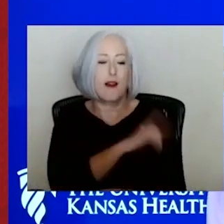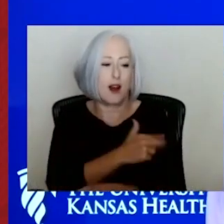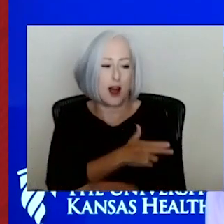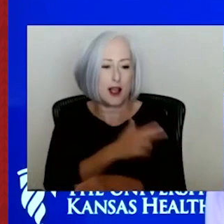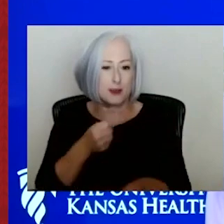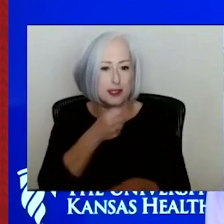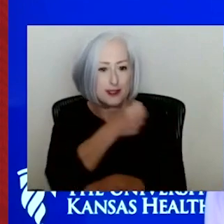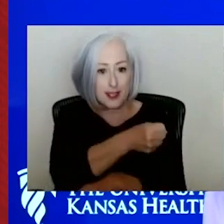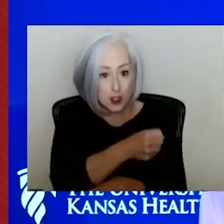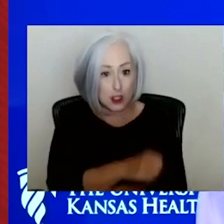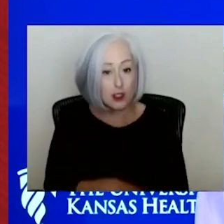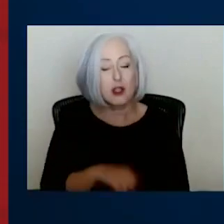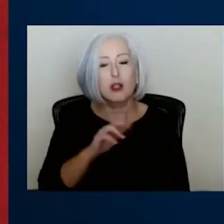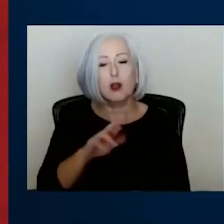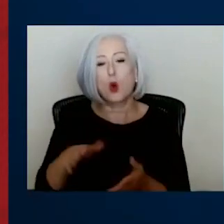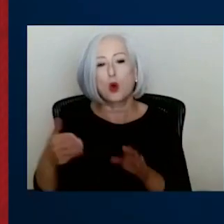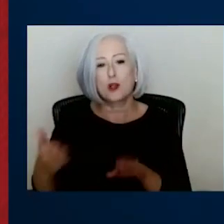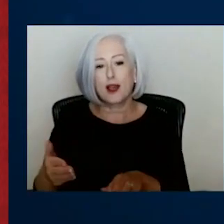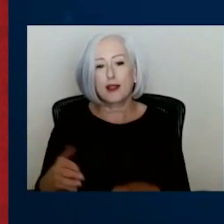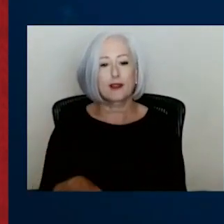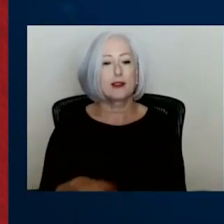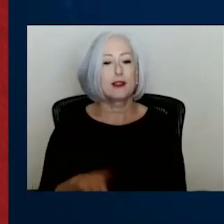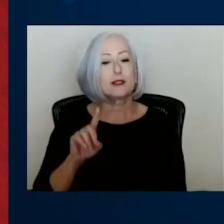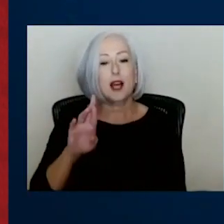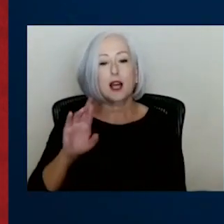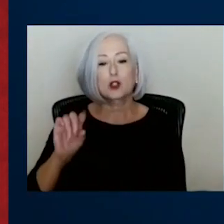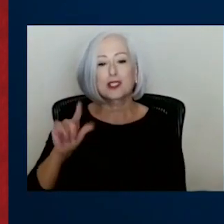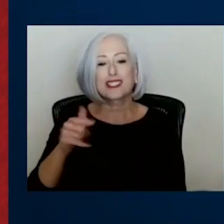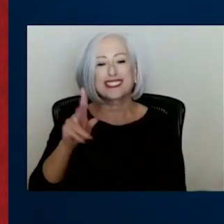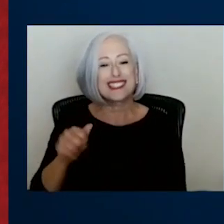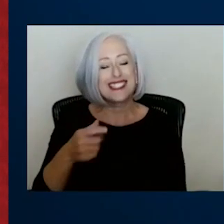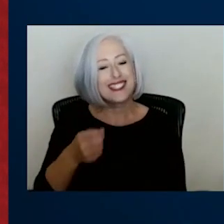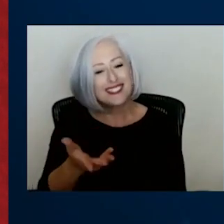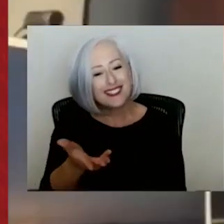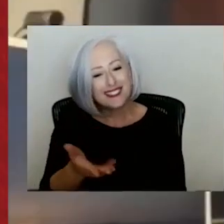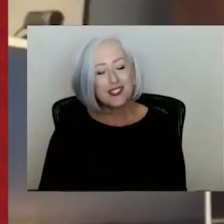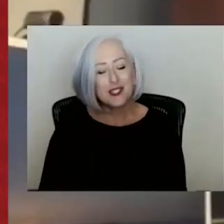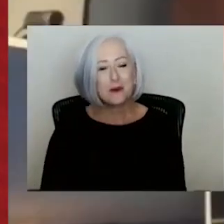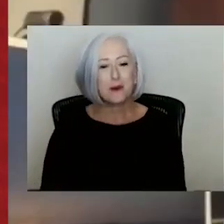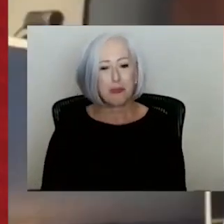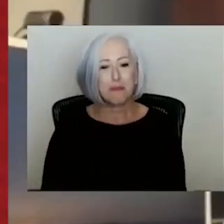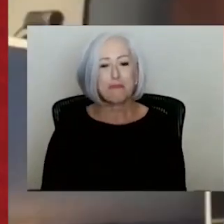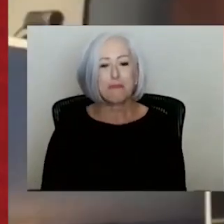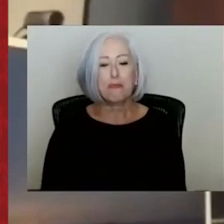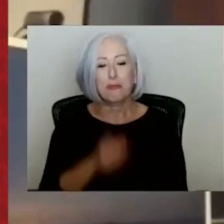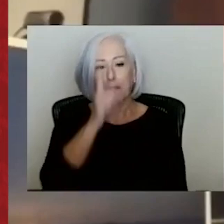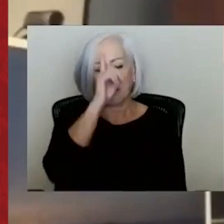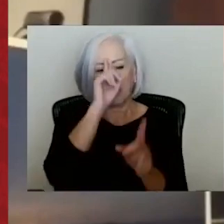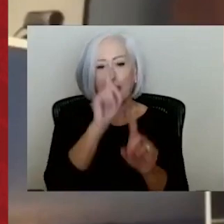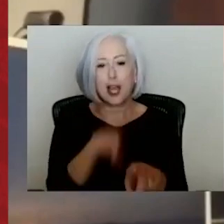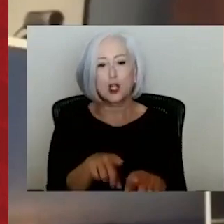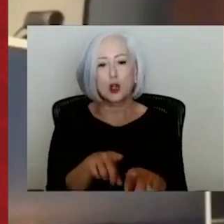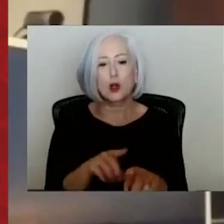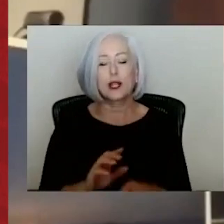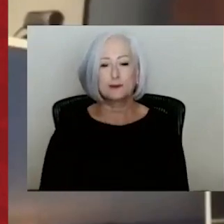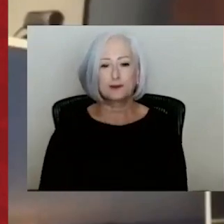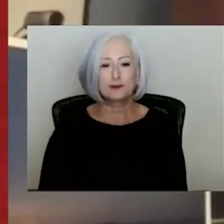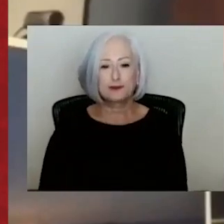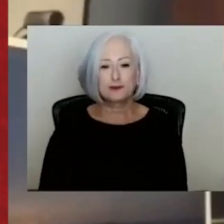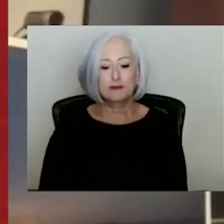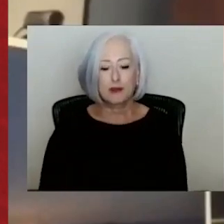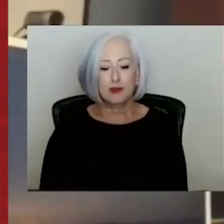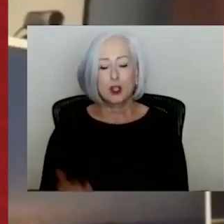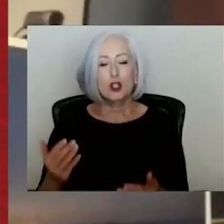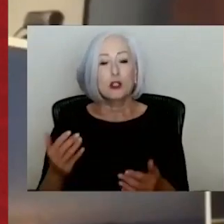see what Dr. Adega has to say. Very good. What are your thoughts, Dr. Adega? No, I agree. I think the numbers of new infections